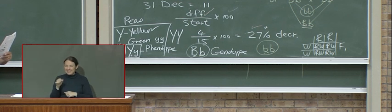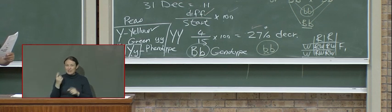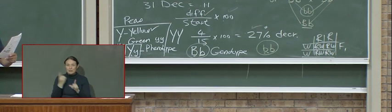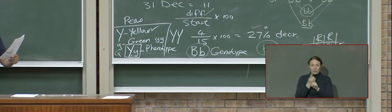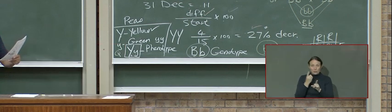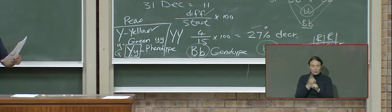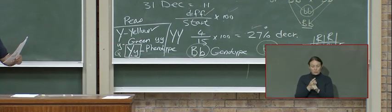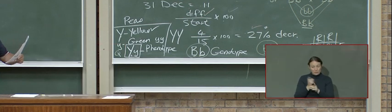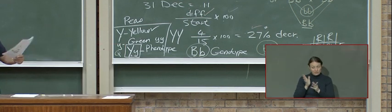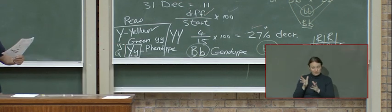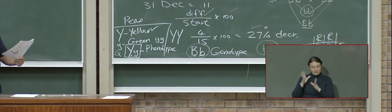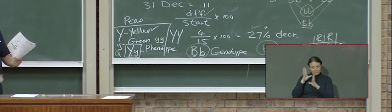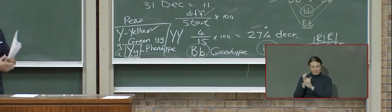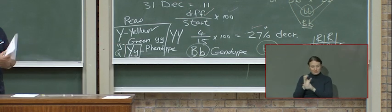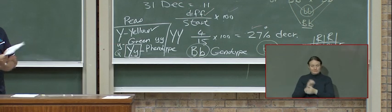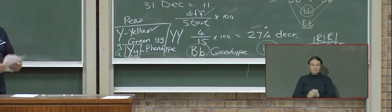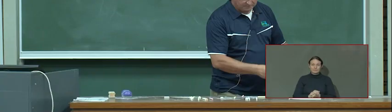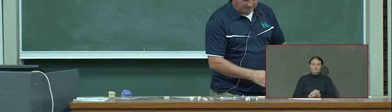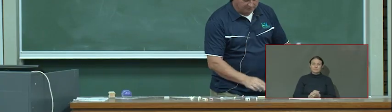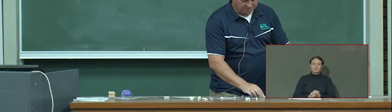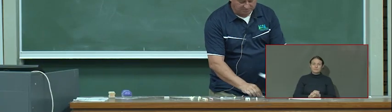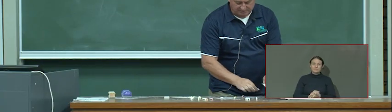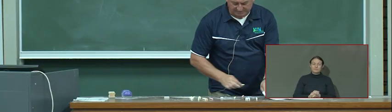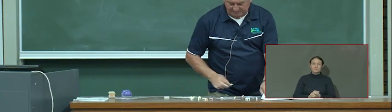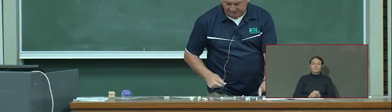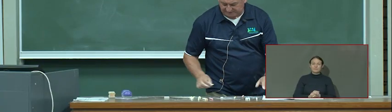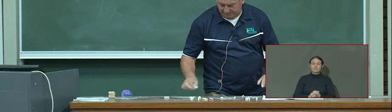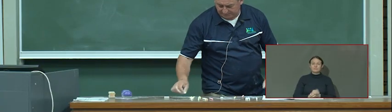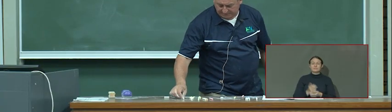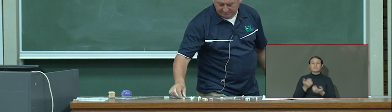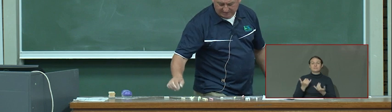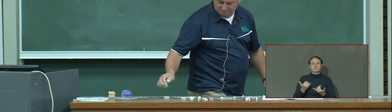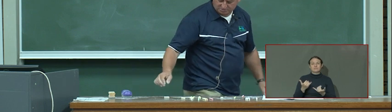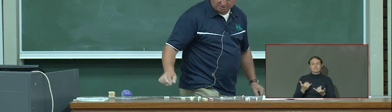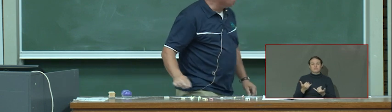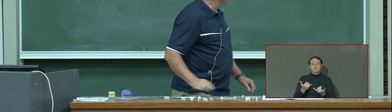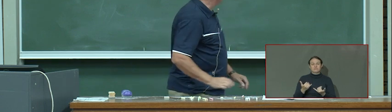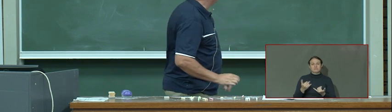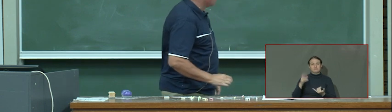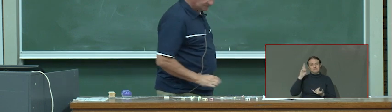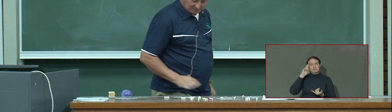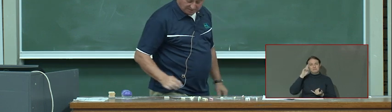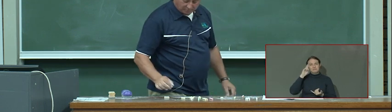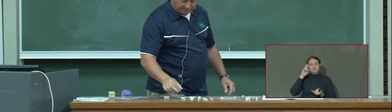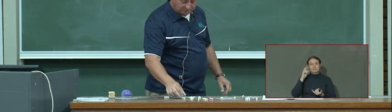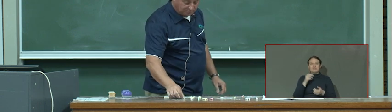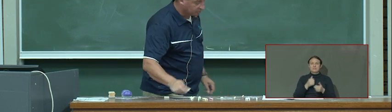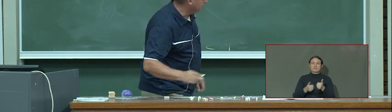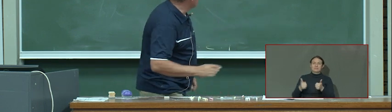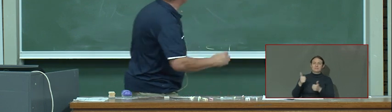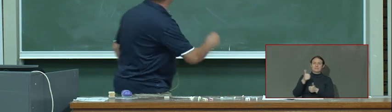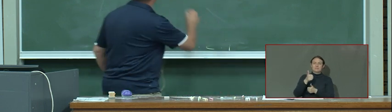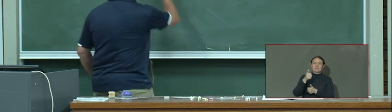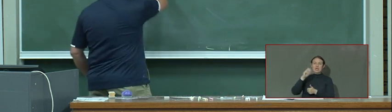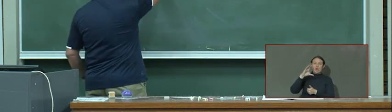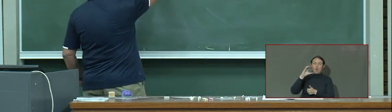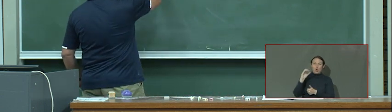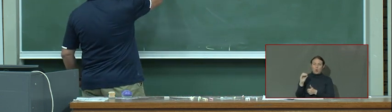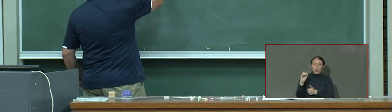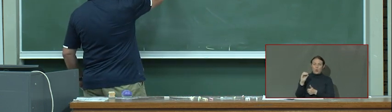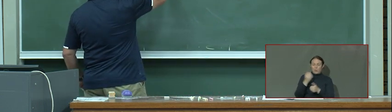look at that. Now, I want you to understand something about codominance. When you talk